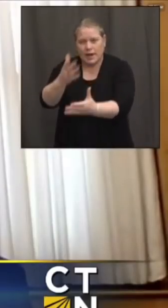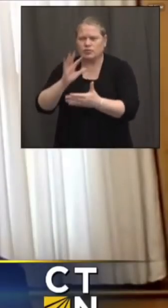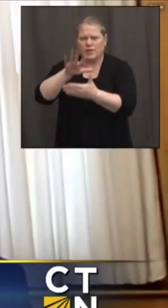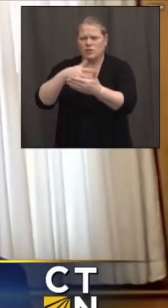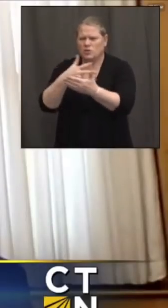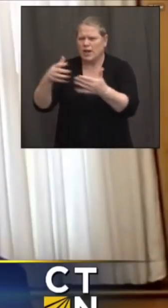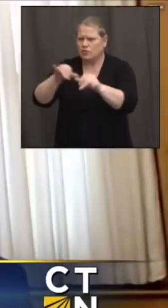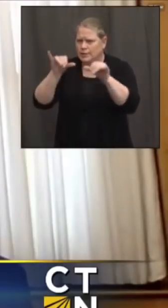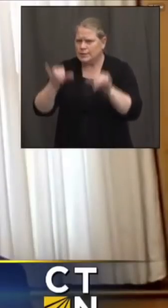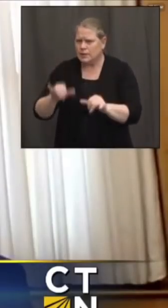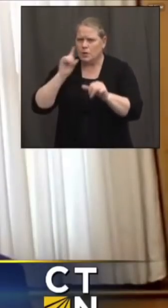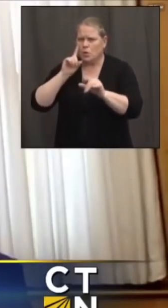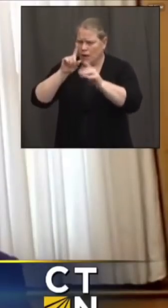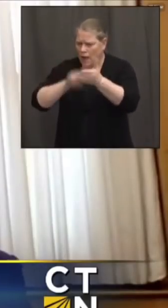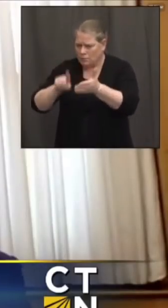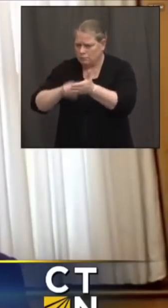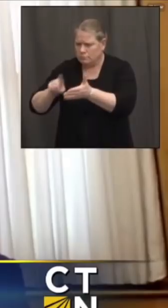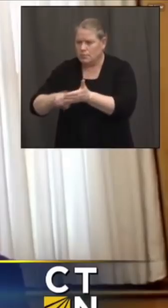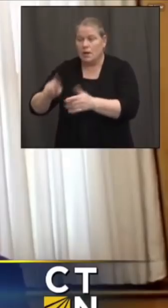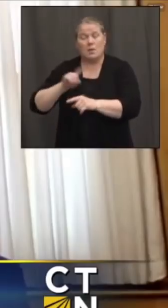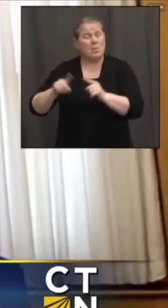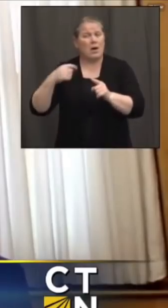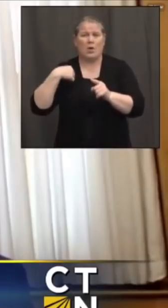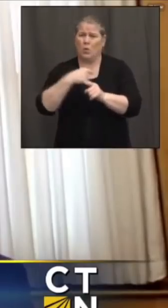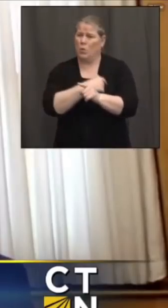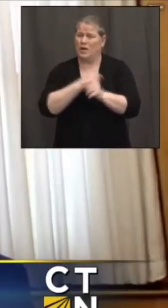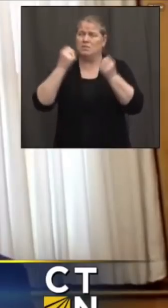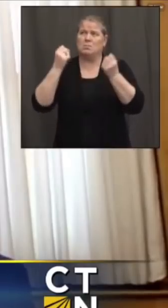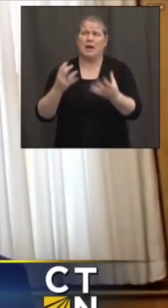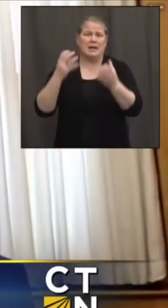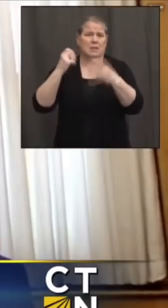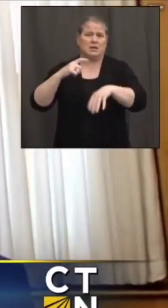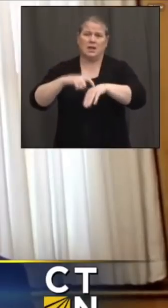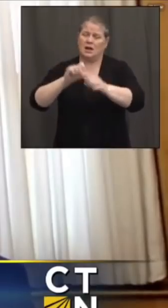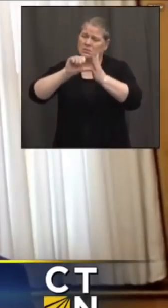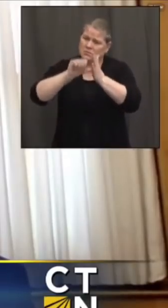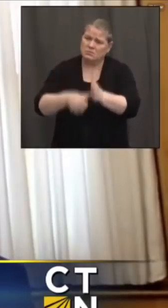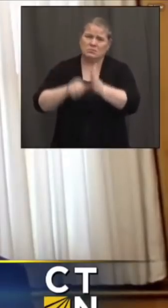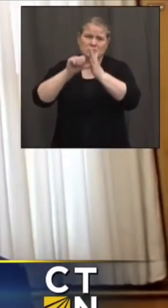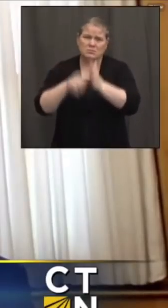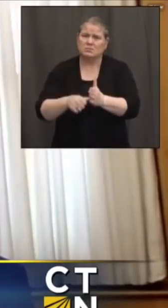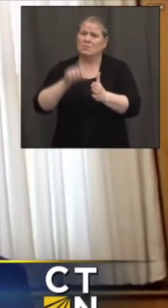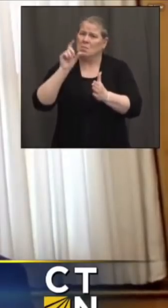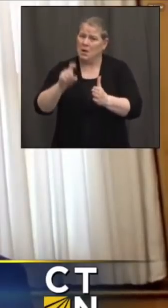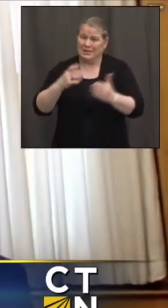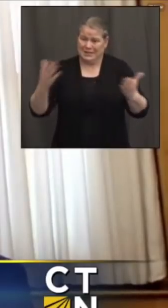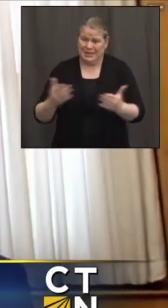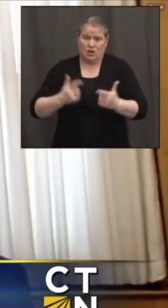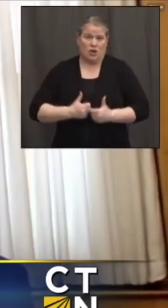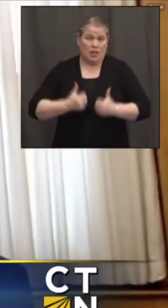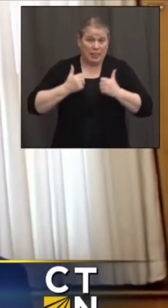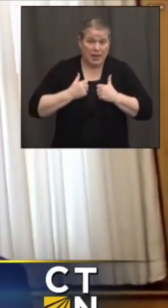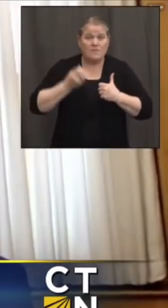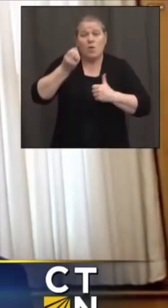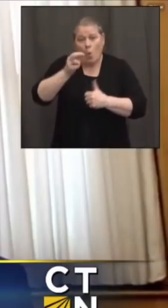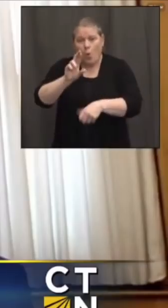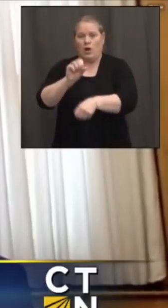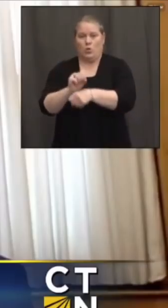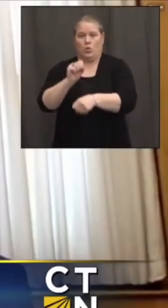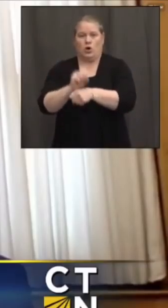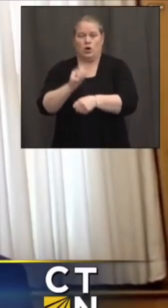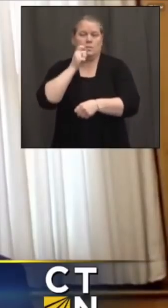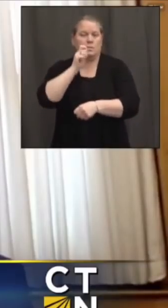it multiple times. I've seen it published all over the press that you need to either live or work in a state to receive vaccination in that